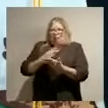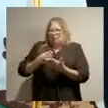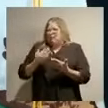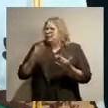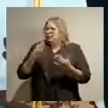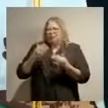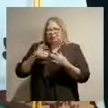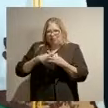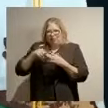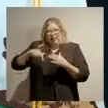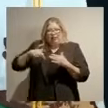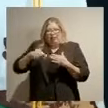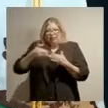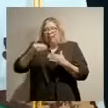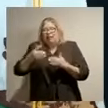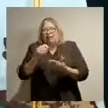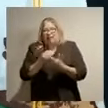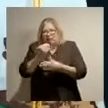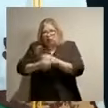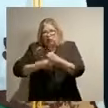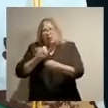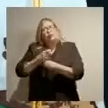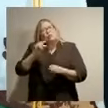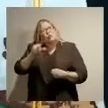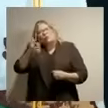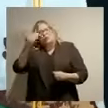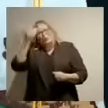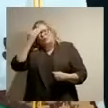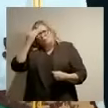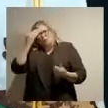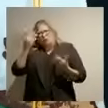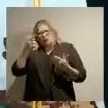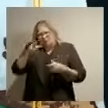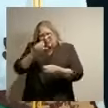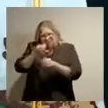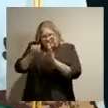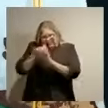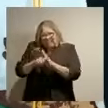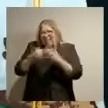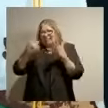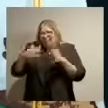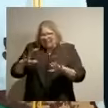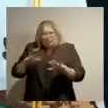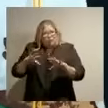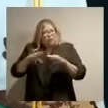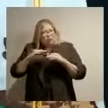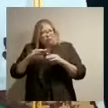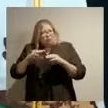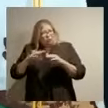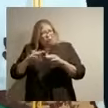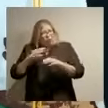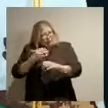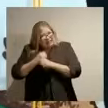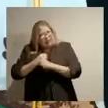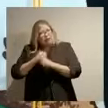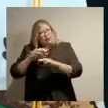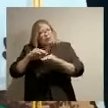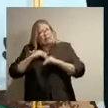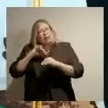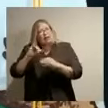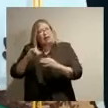year. So do you know, has the state received approval, final approval